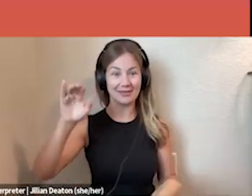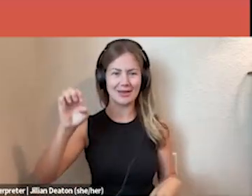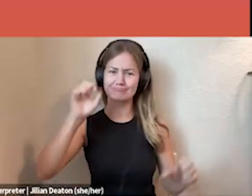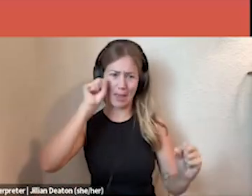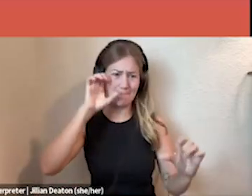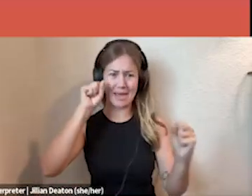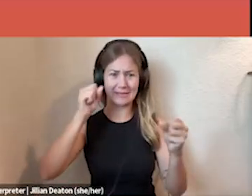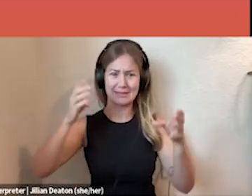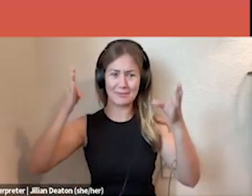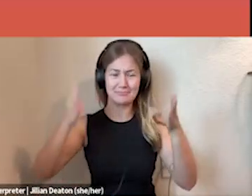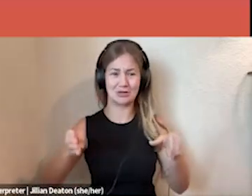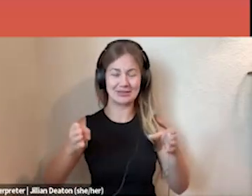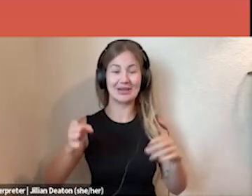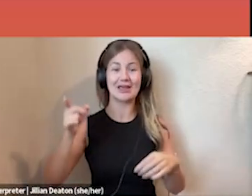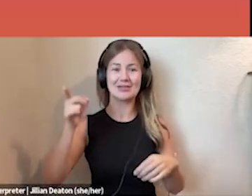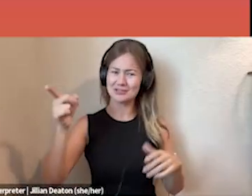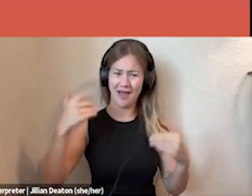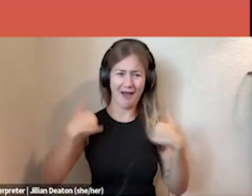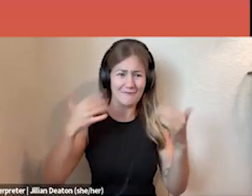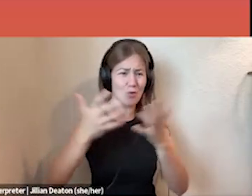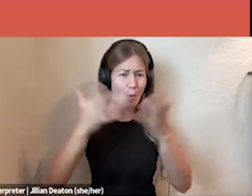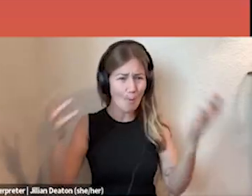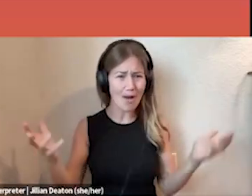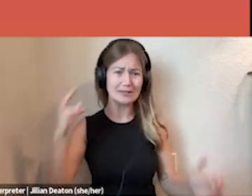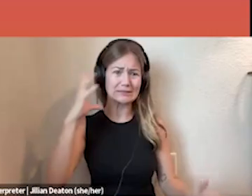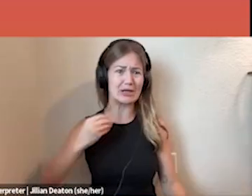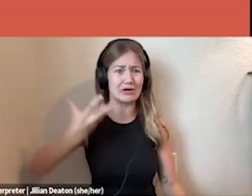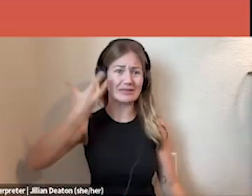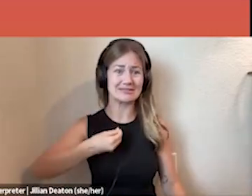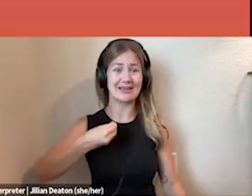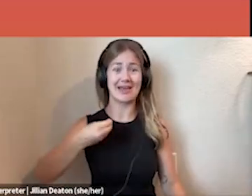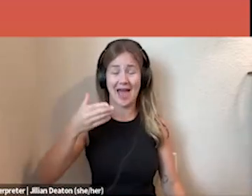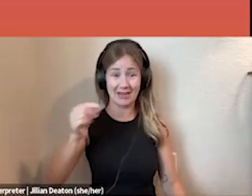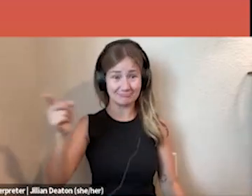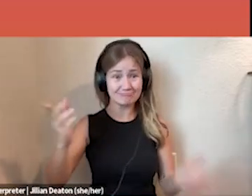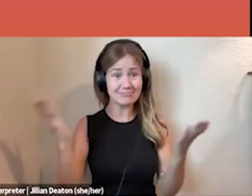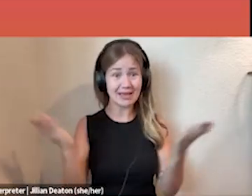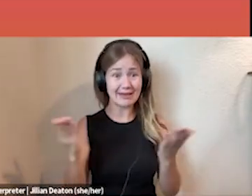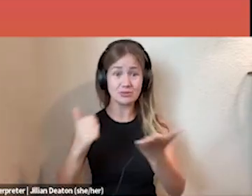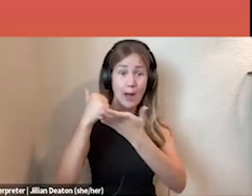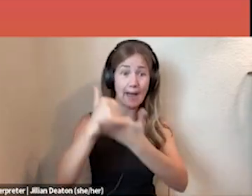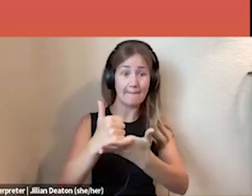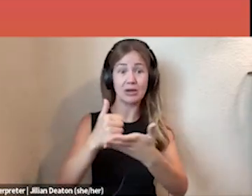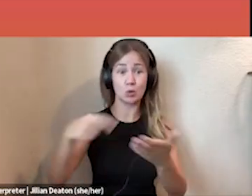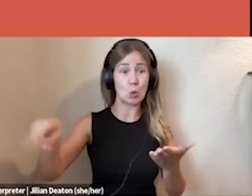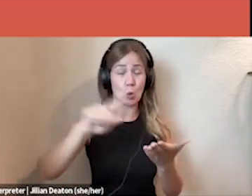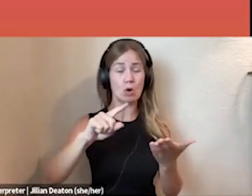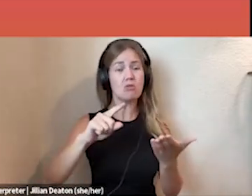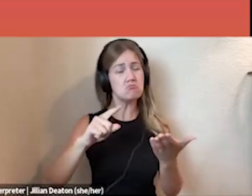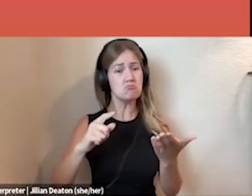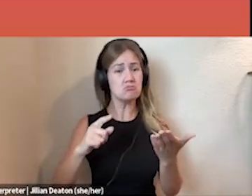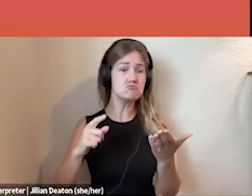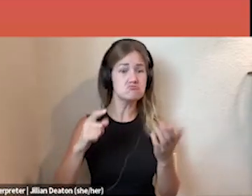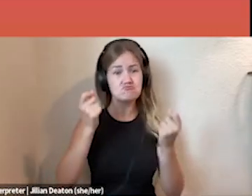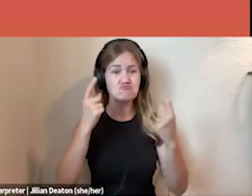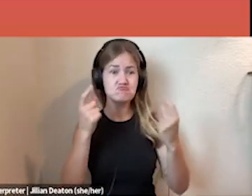with us today. She brings a wealth of experience and, as Ariana said, is here to help fundraising feel a little bit more